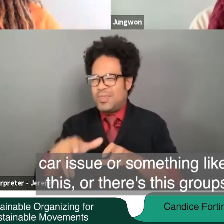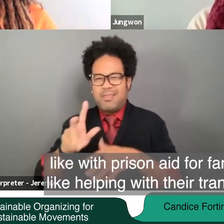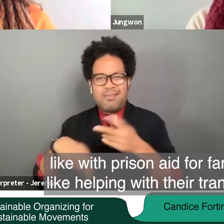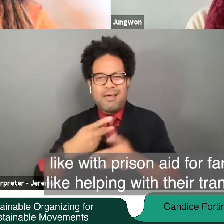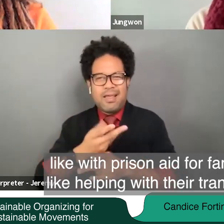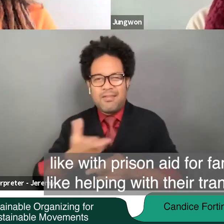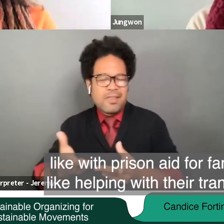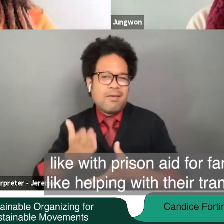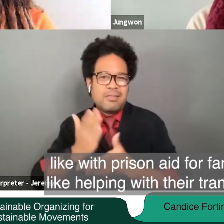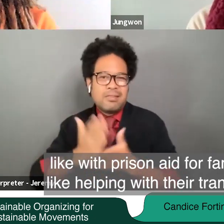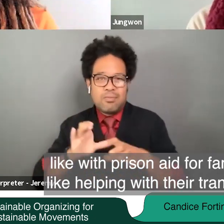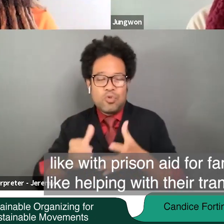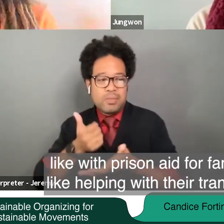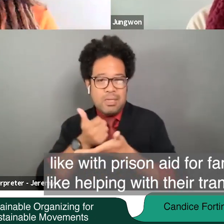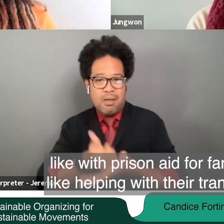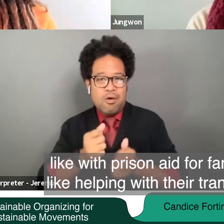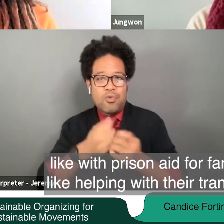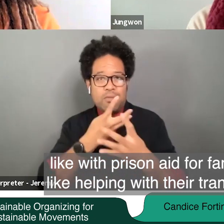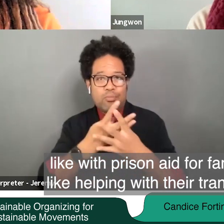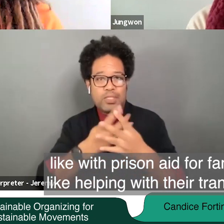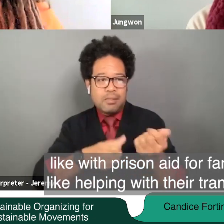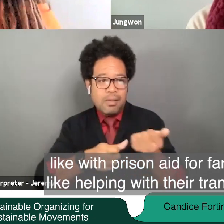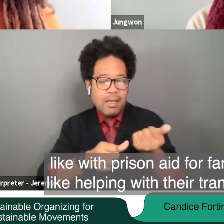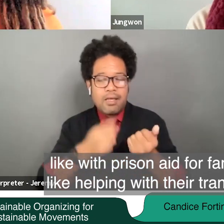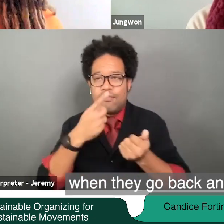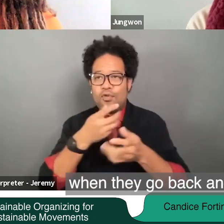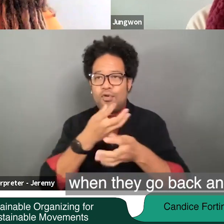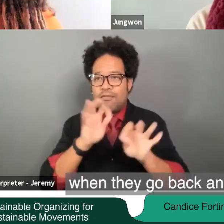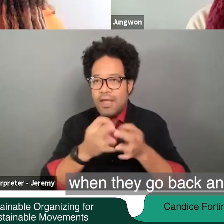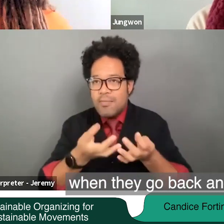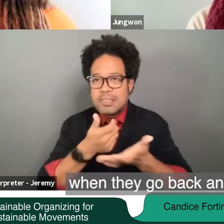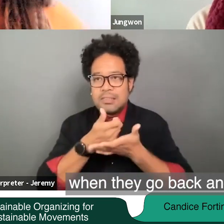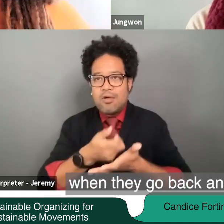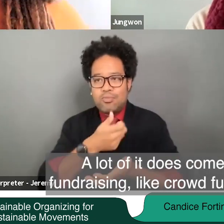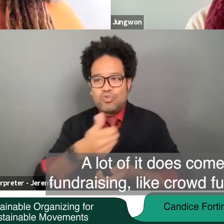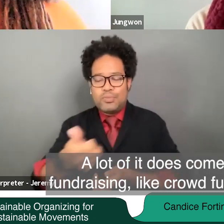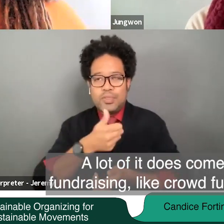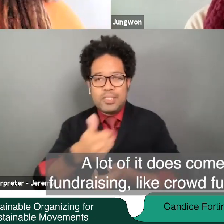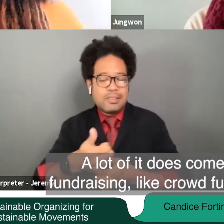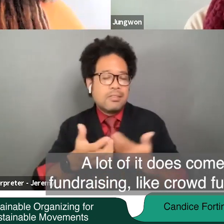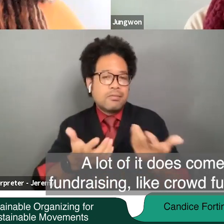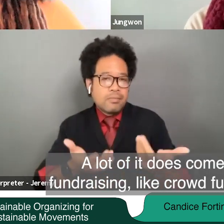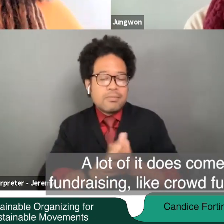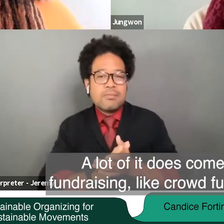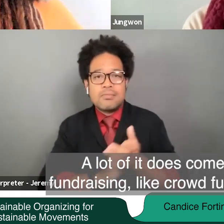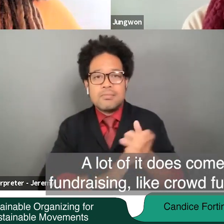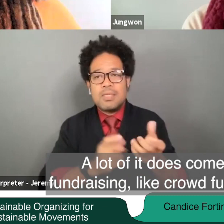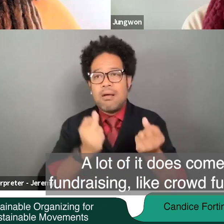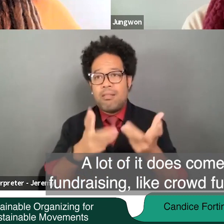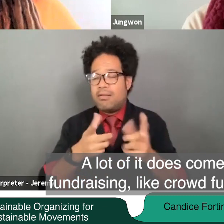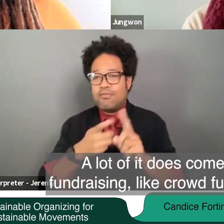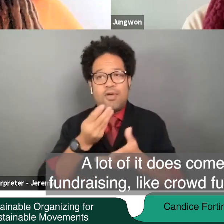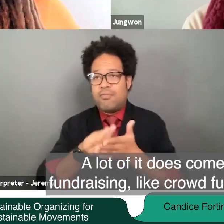groups who help like with prison aid for families and like helping with their transportation when they go back and forth. A lot of it does come from fundraising,